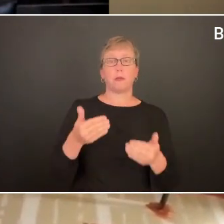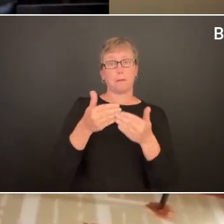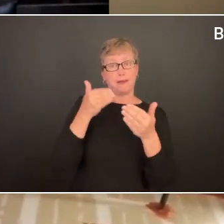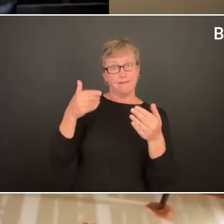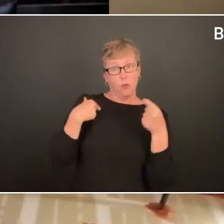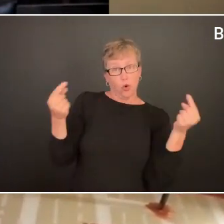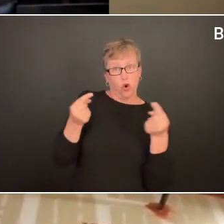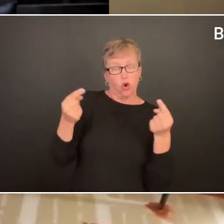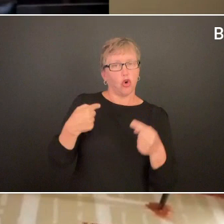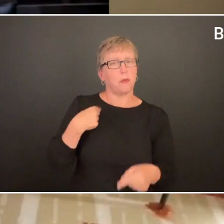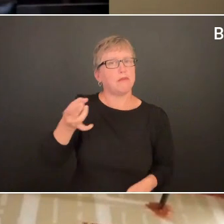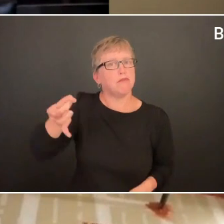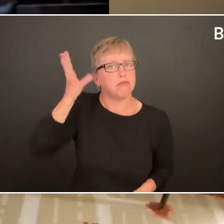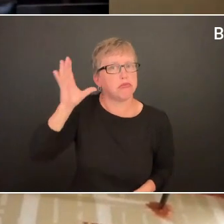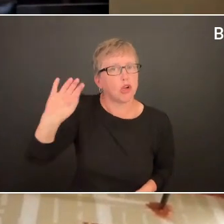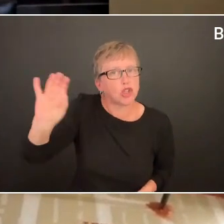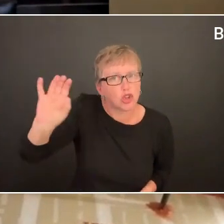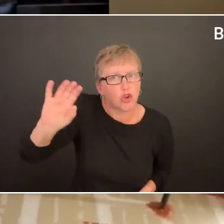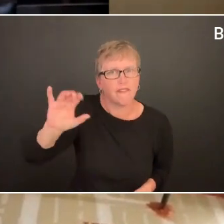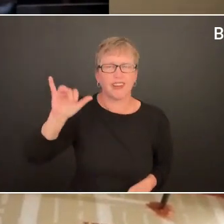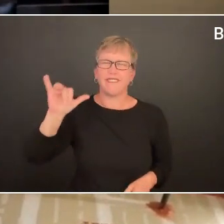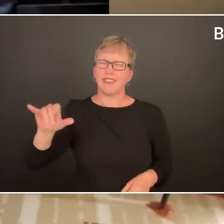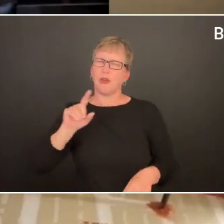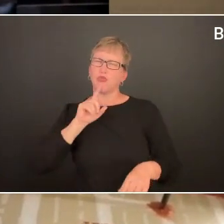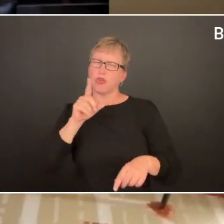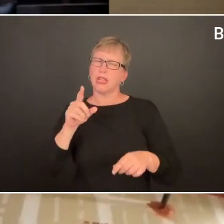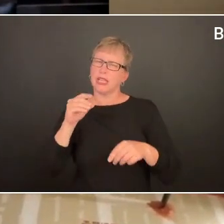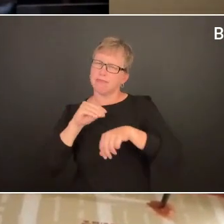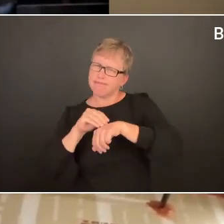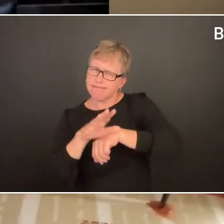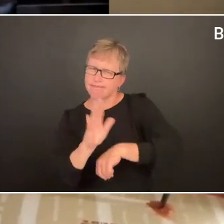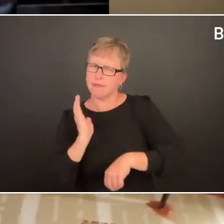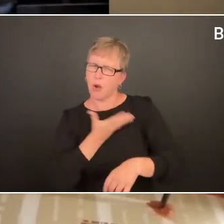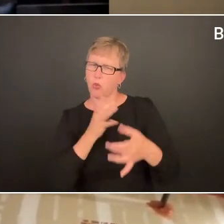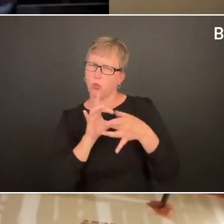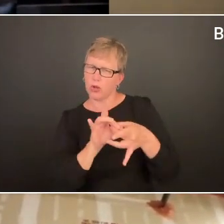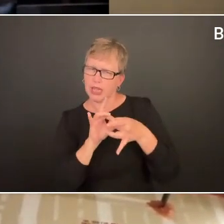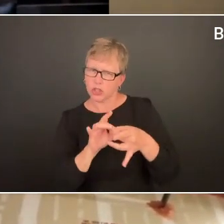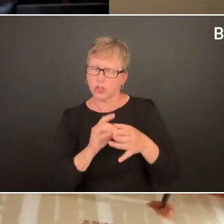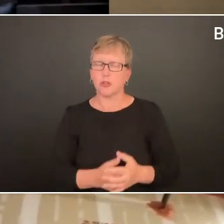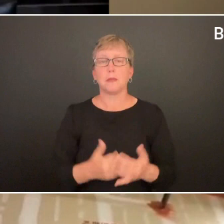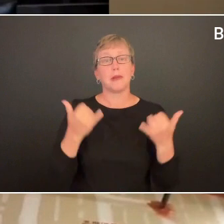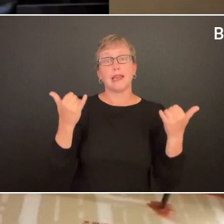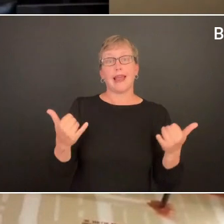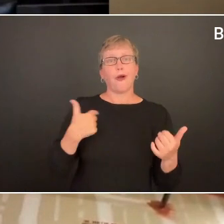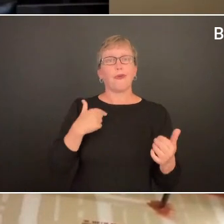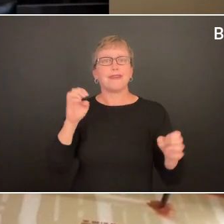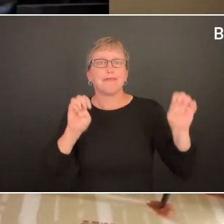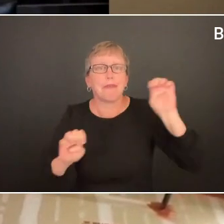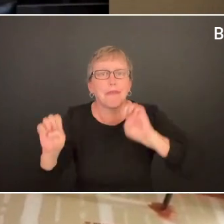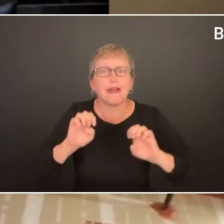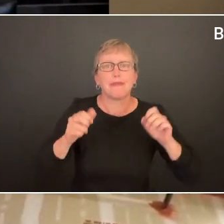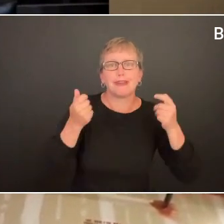things. Before my injury, I was ultra conservative. So that plays a portion in how that